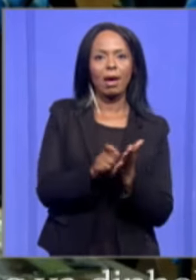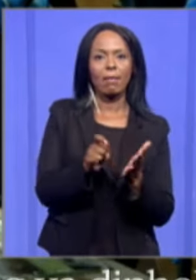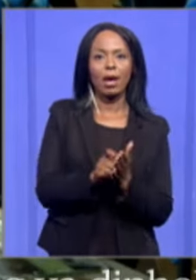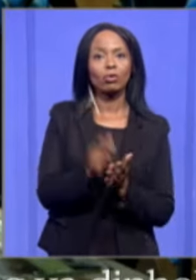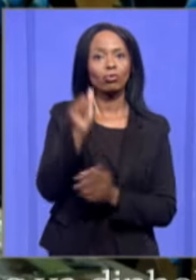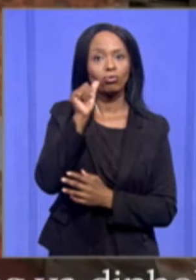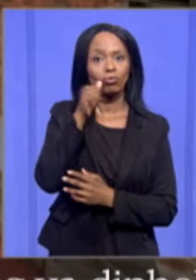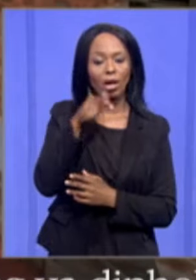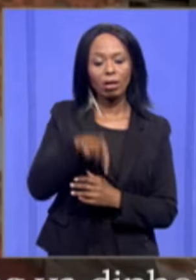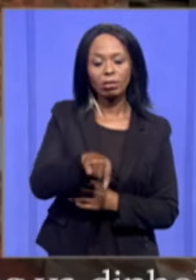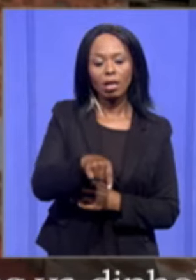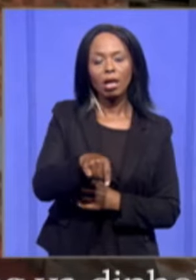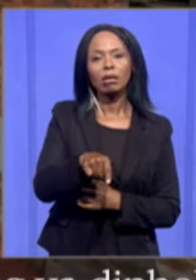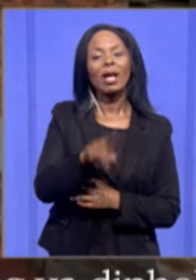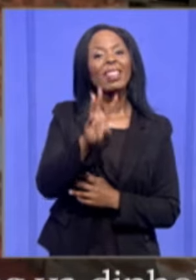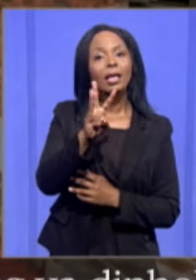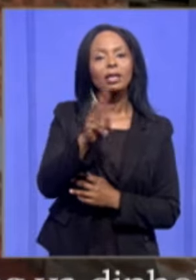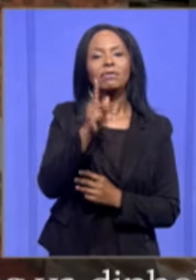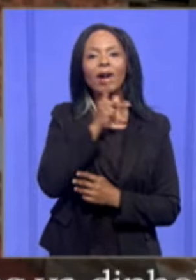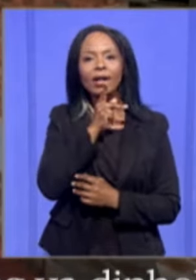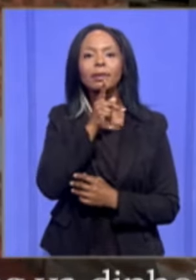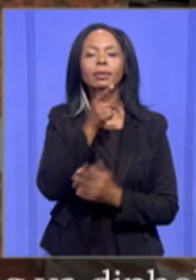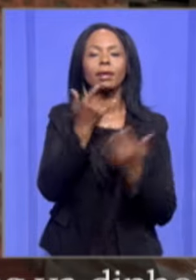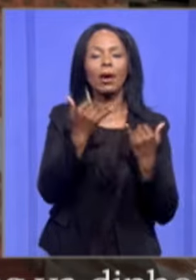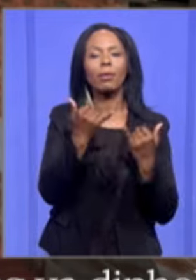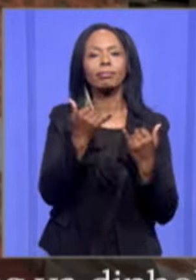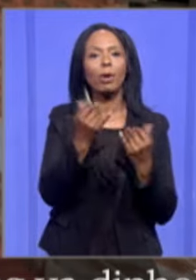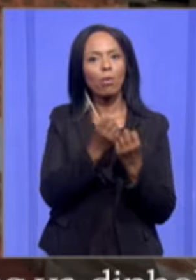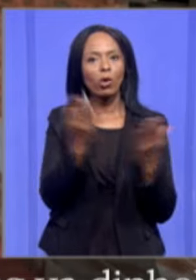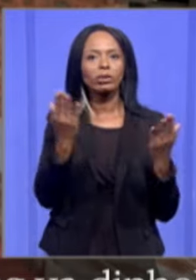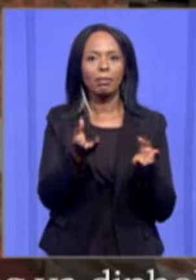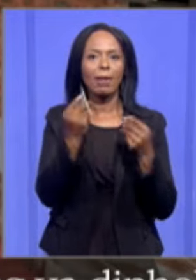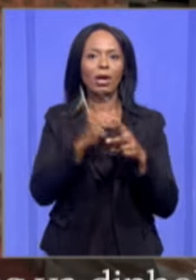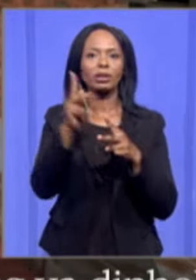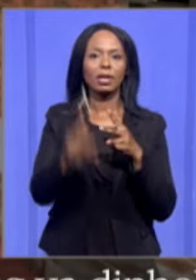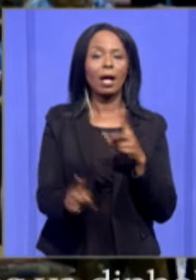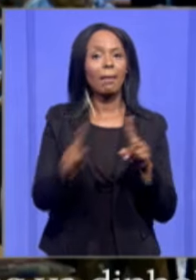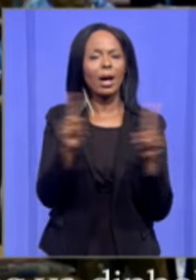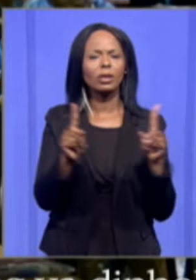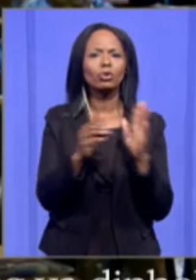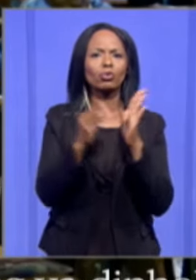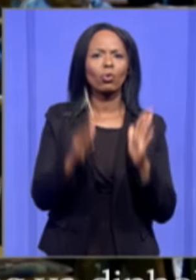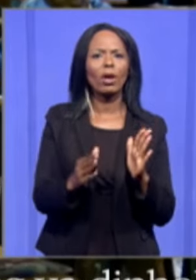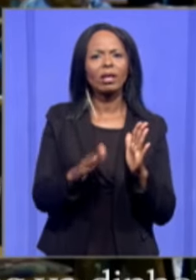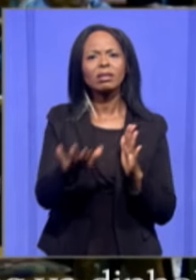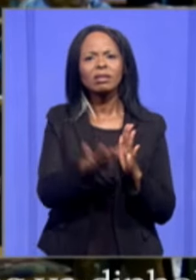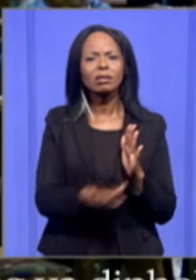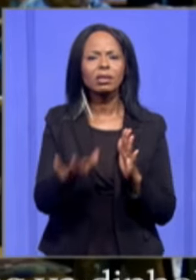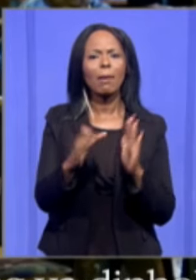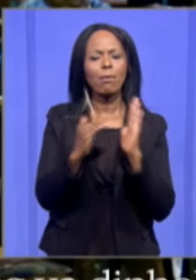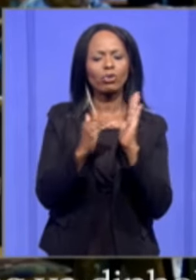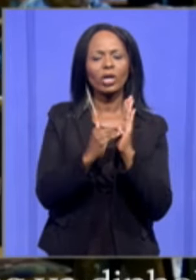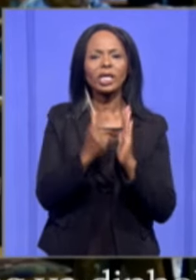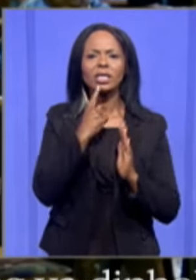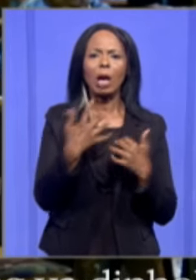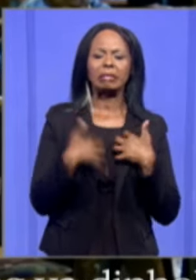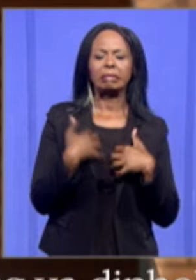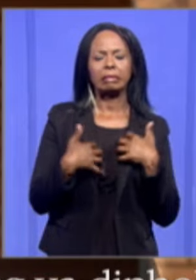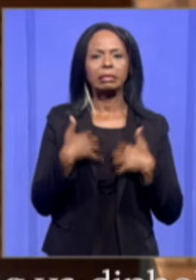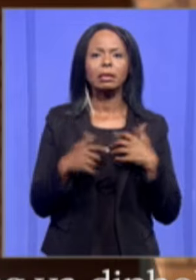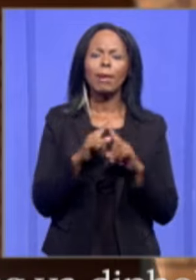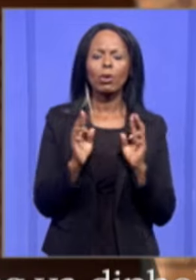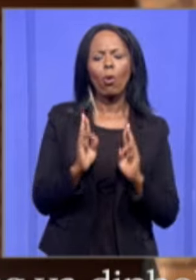a bone mo bekeng eno. Barutwana ba metriki kwa Kimberley ba tshwenyegile thata le fa gone ba na le tsholofelo. I'm very